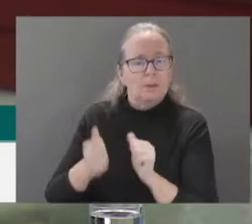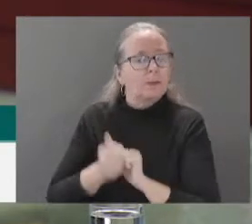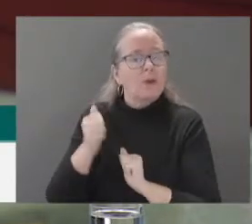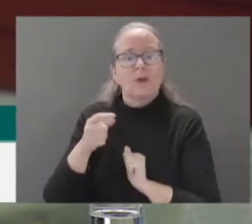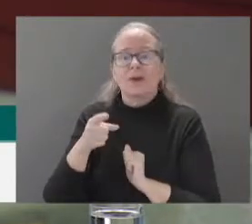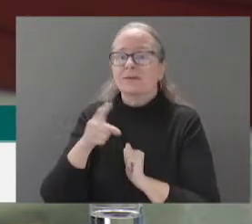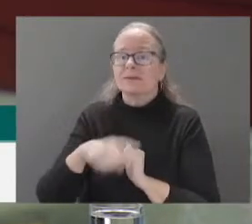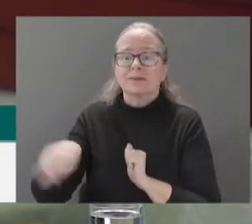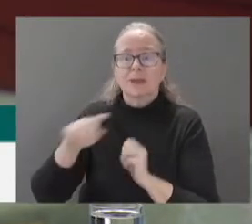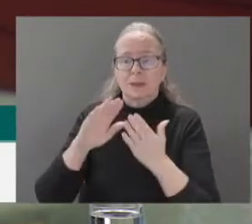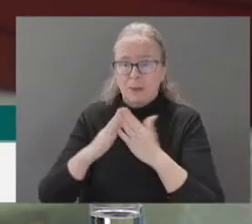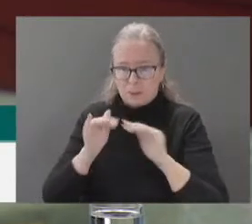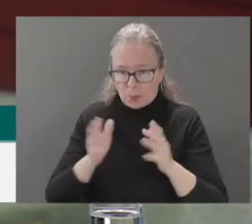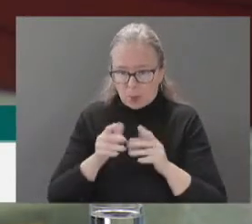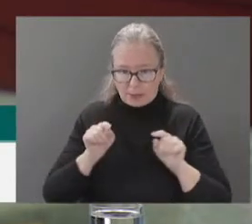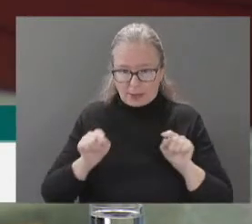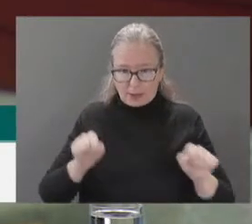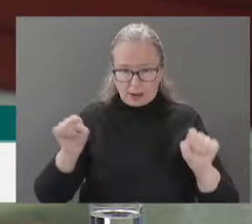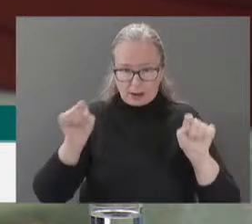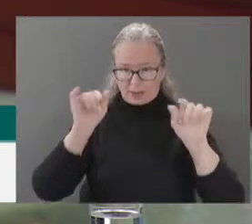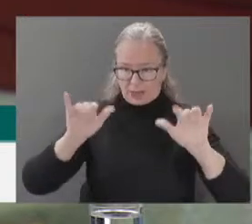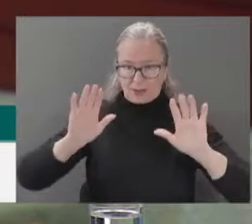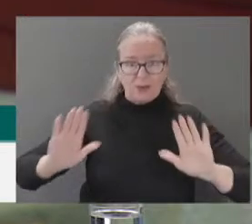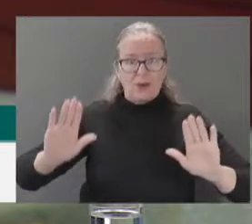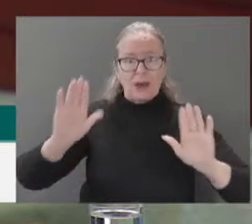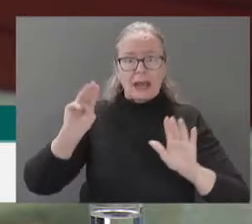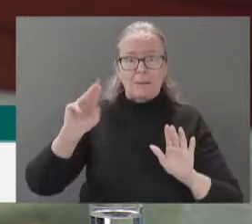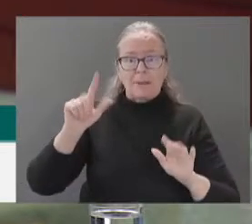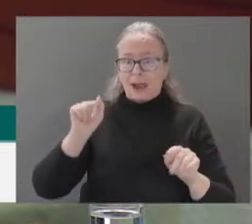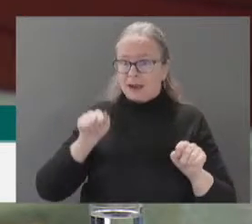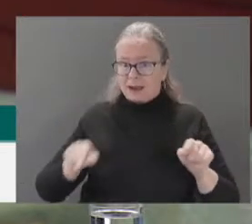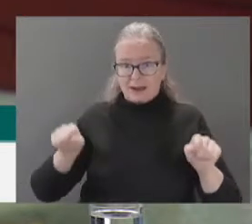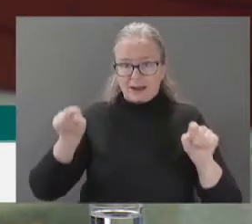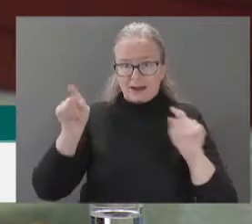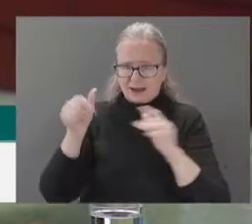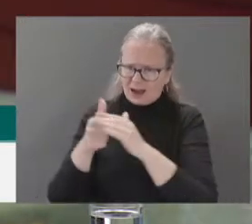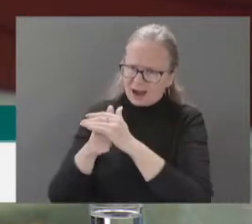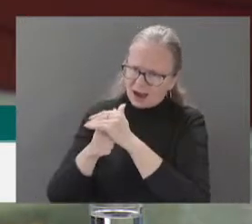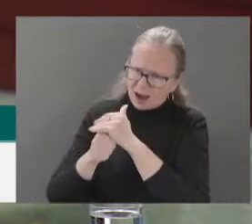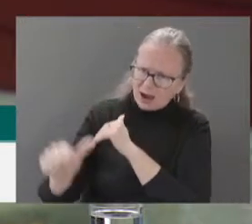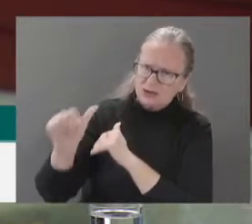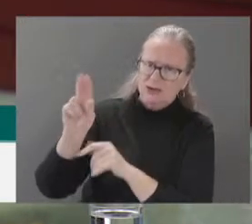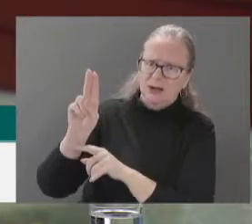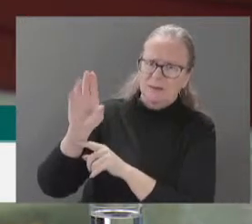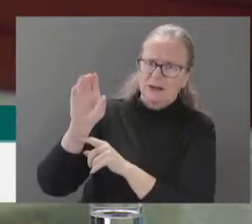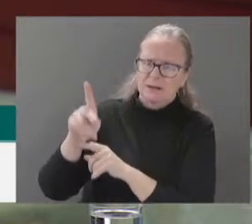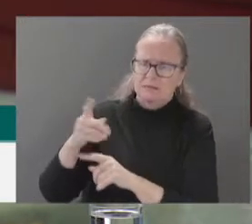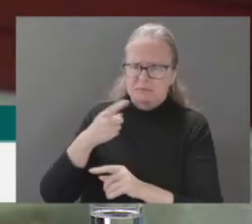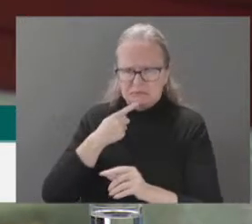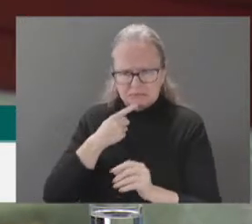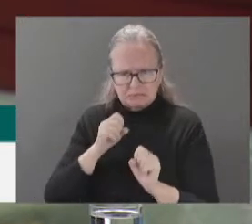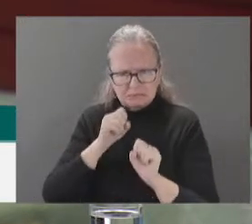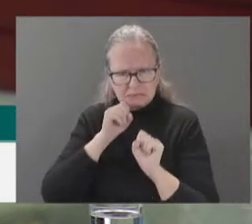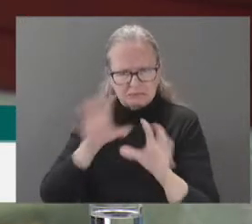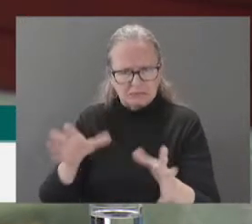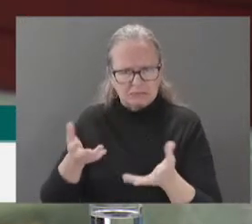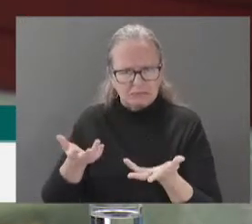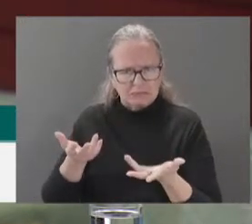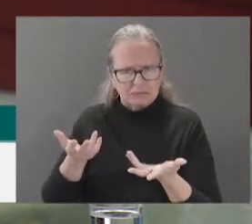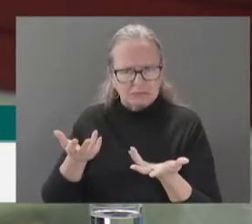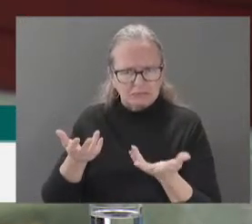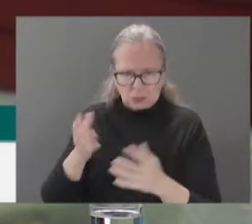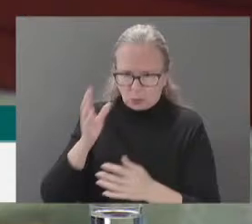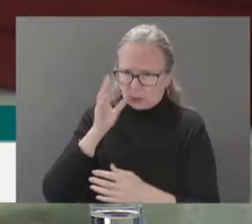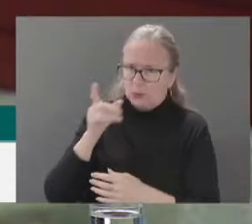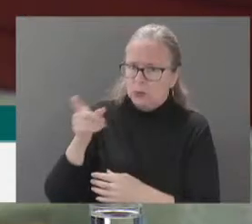what messages does the minister of Health have for the residents of these communities Will she end these disruptions or should they expect